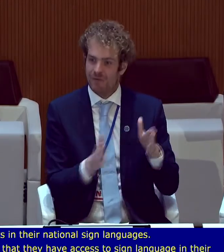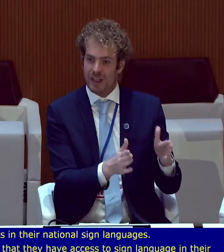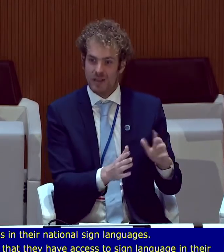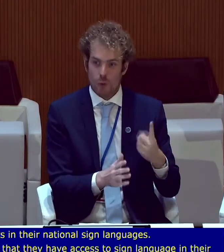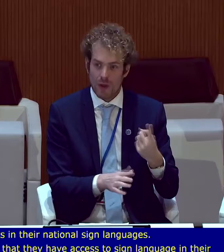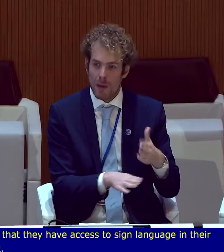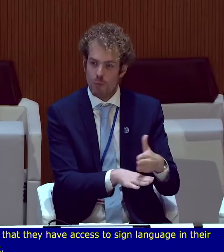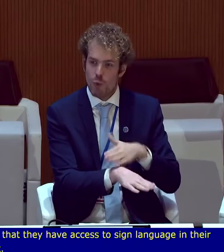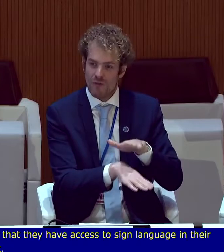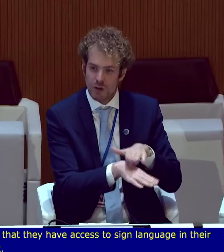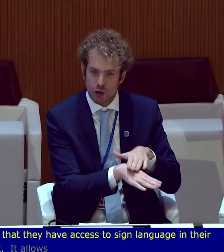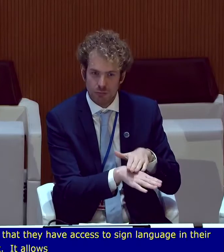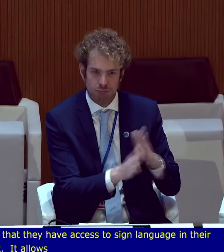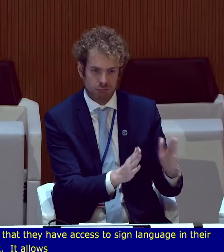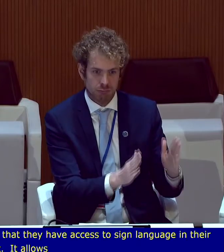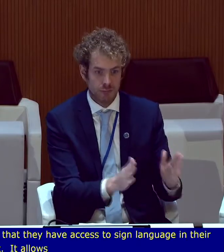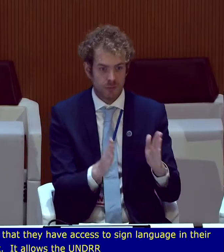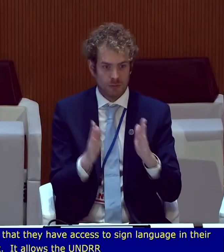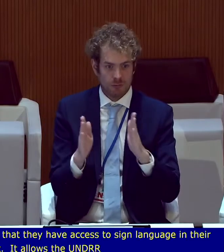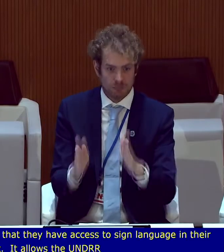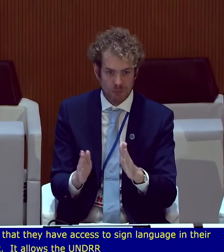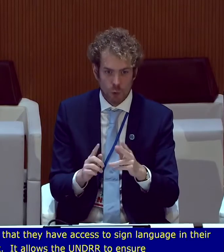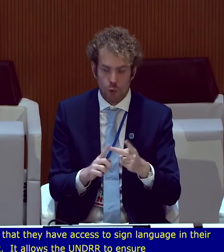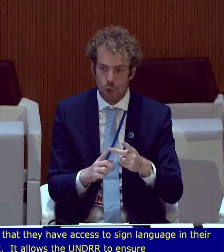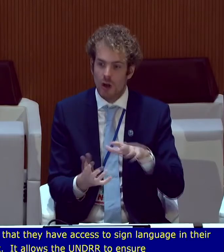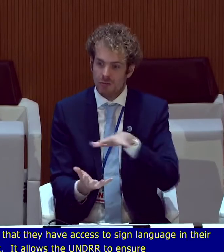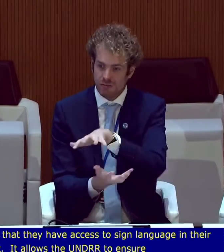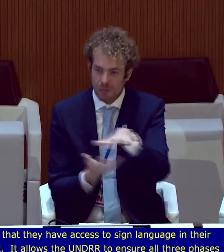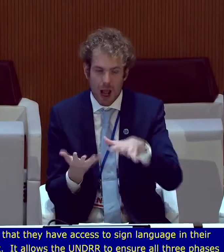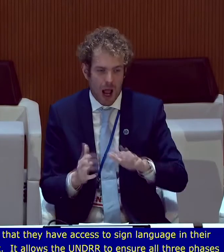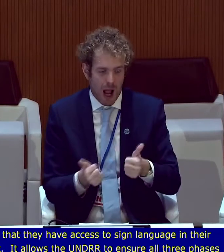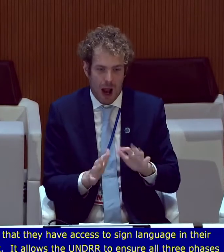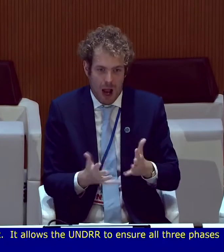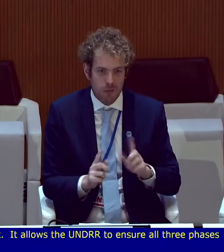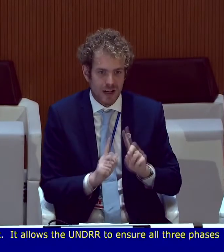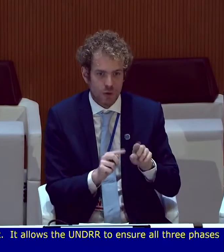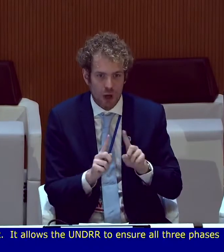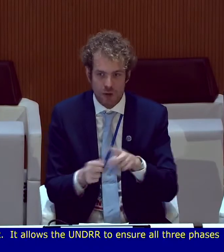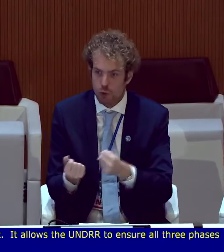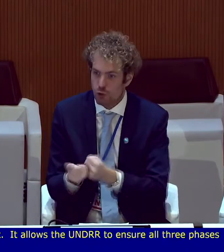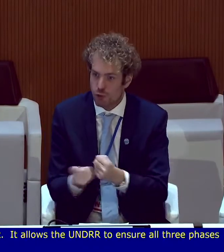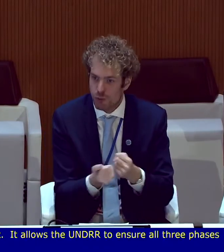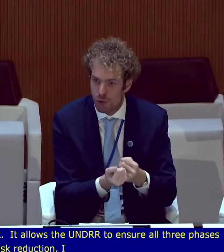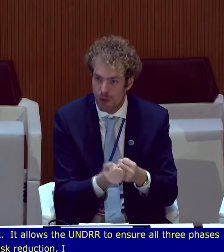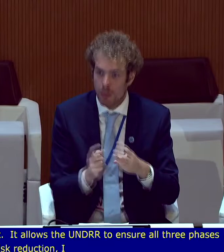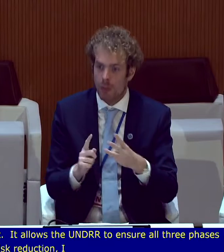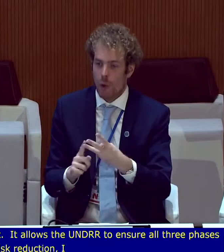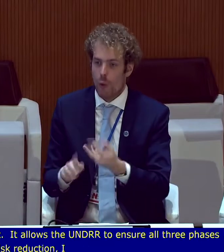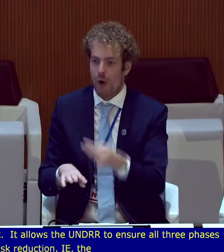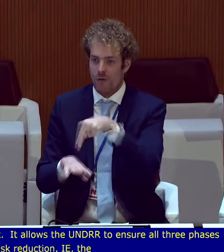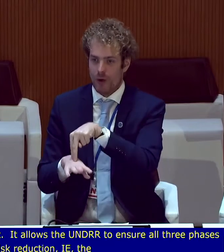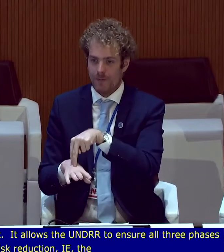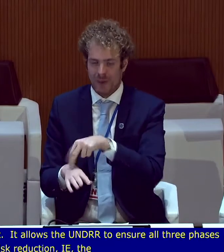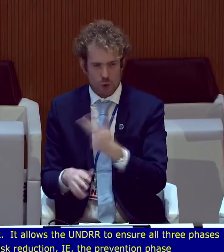ensure all three phases of disaster risk reduction, i.e. the prevention phase, the emergency response phase, and